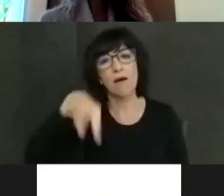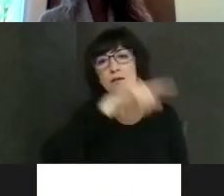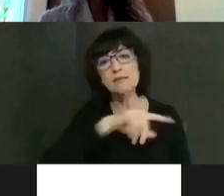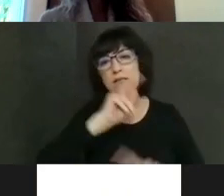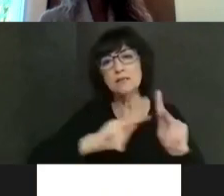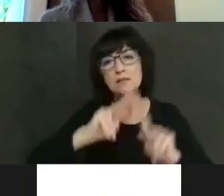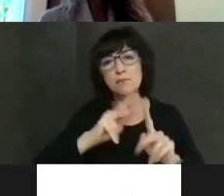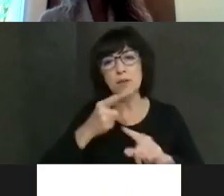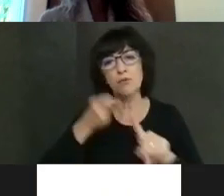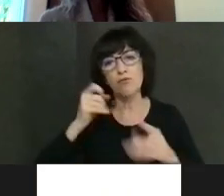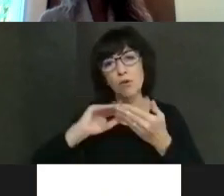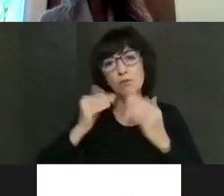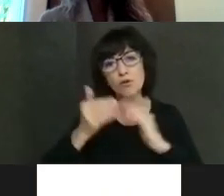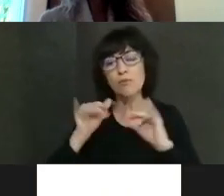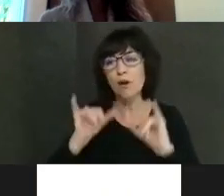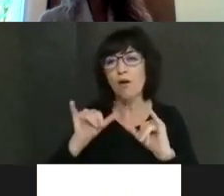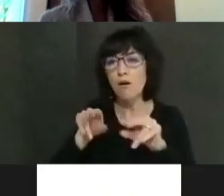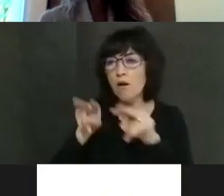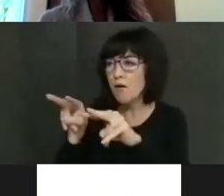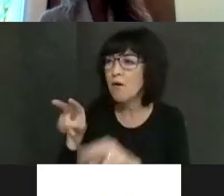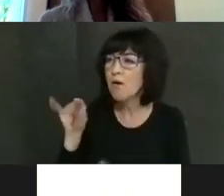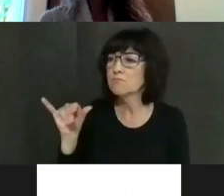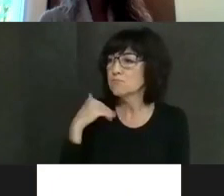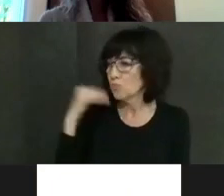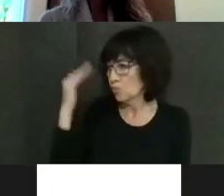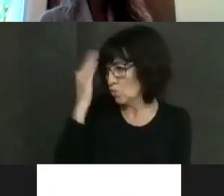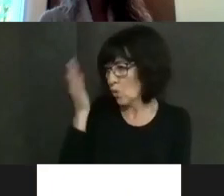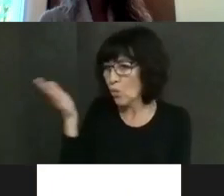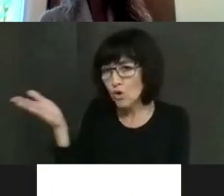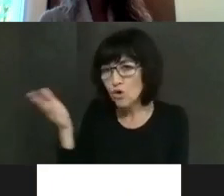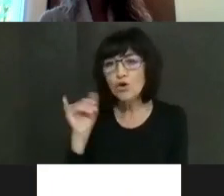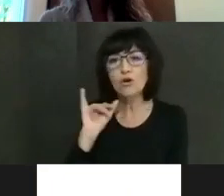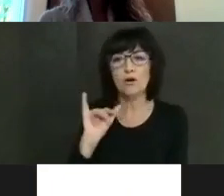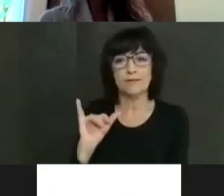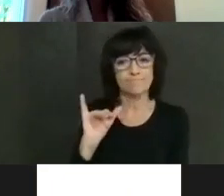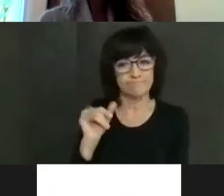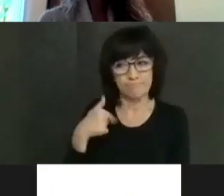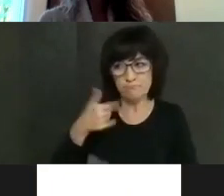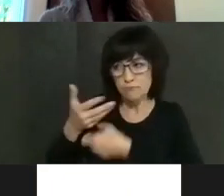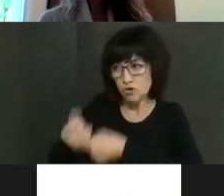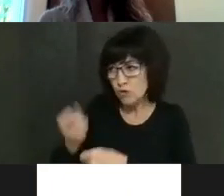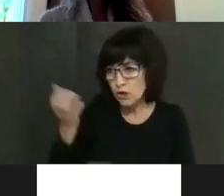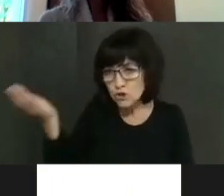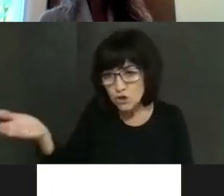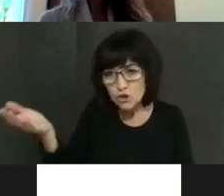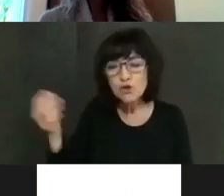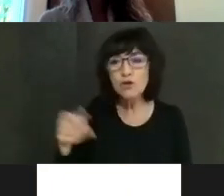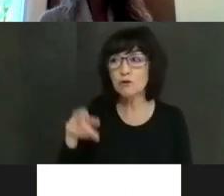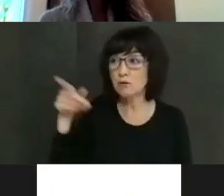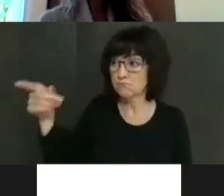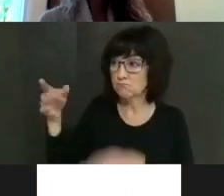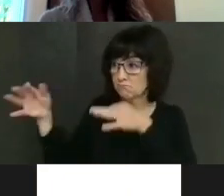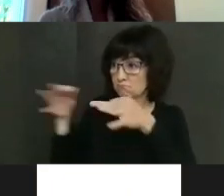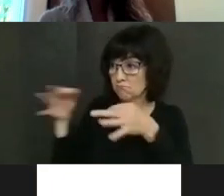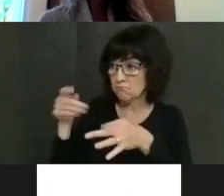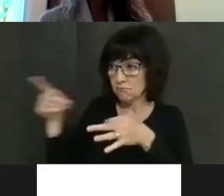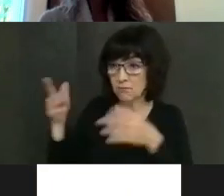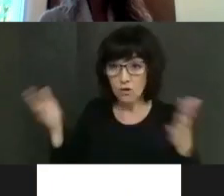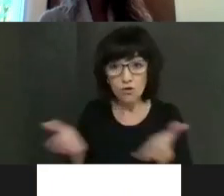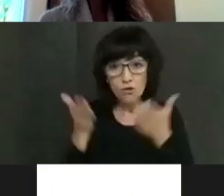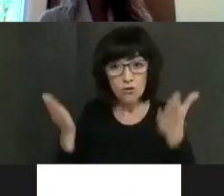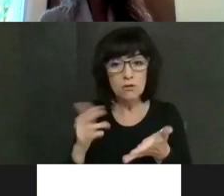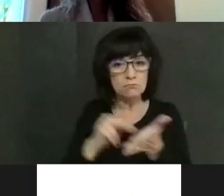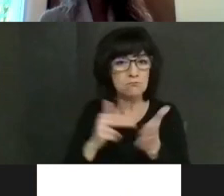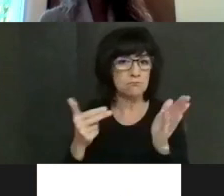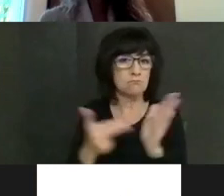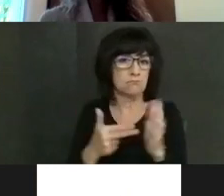trust that people in the community think this is good technology, and it's another way that we can help keep people safe. So if you believe in that,